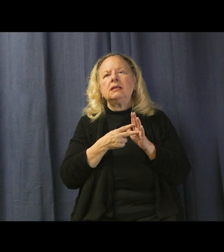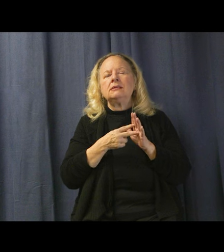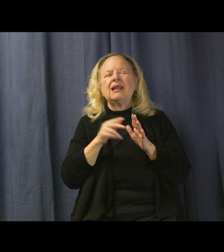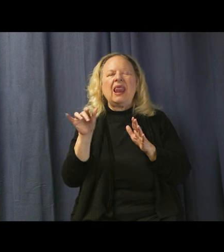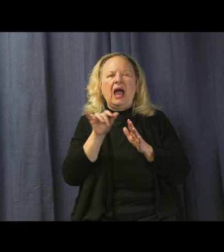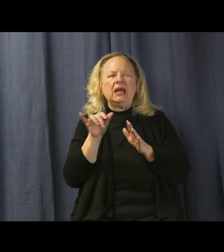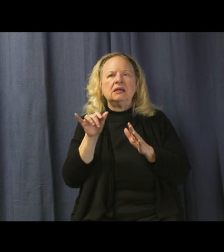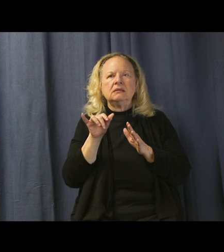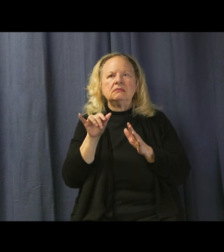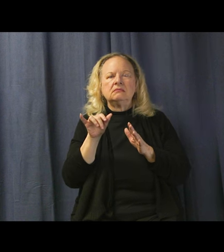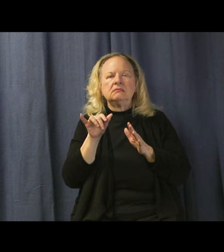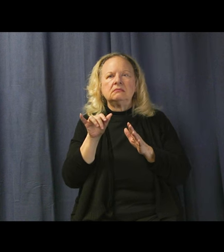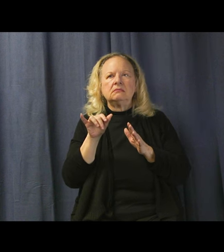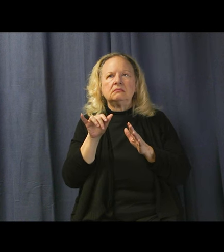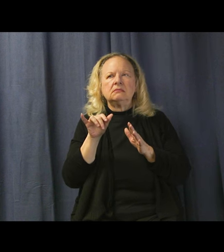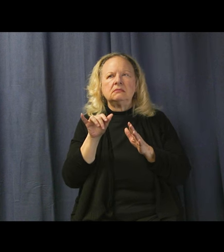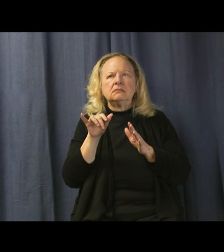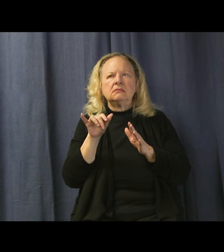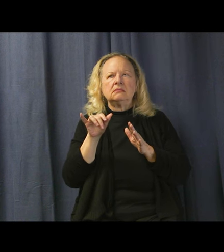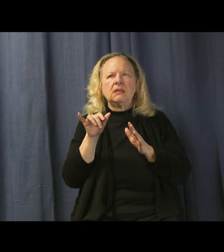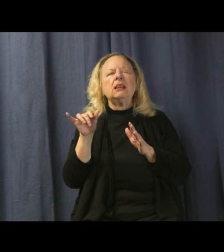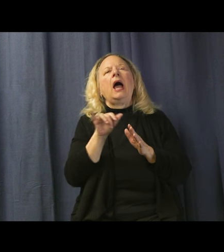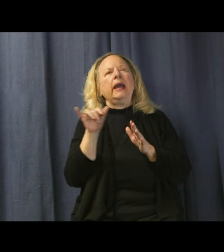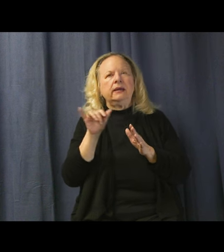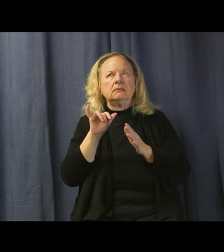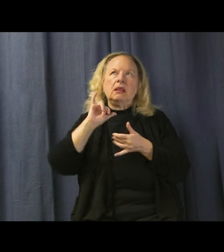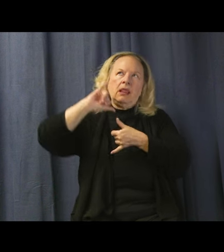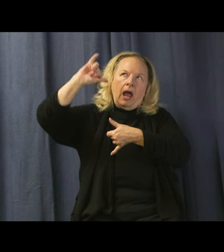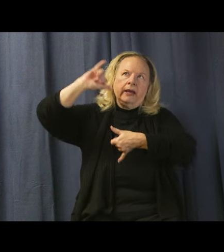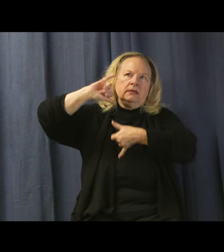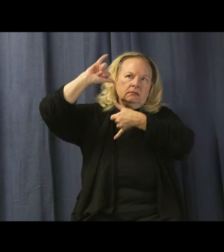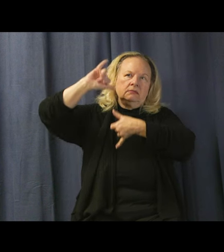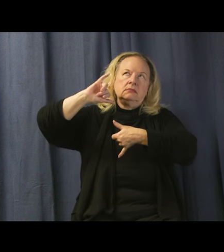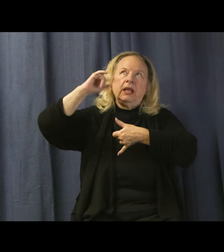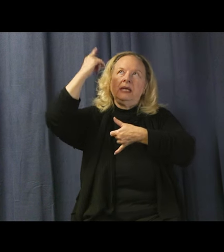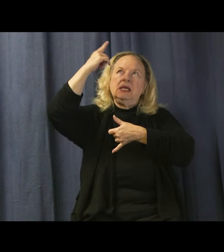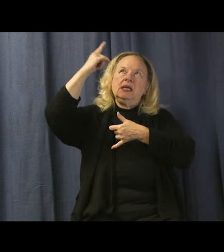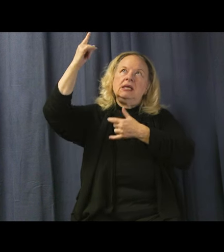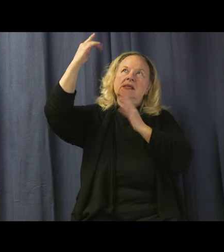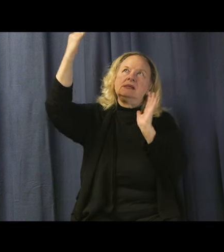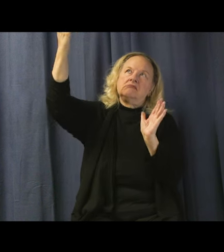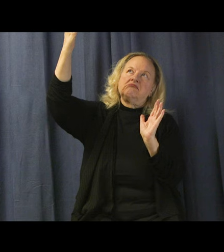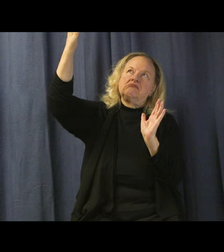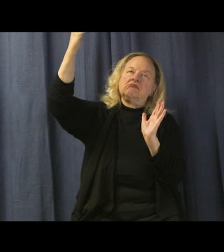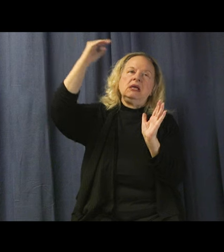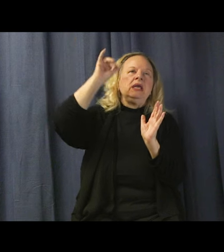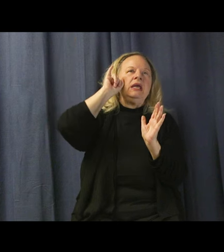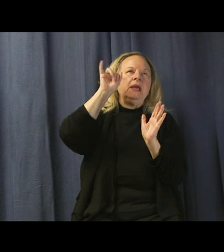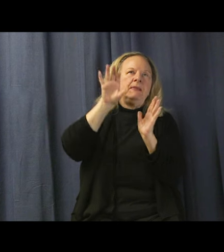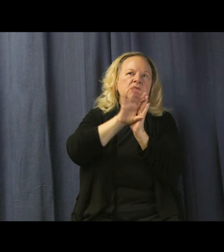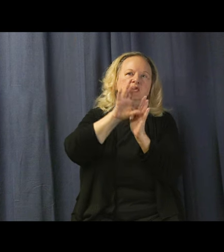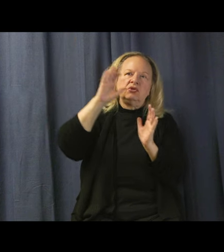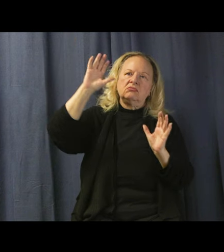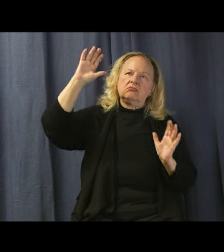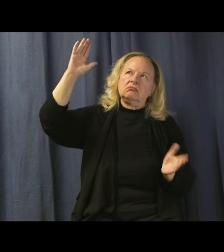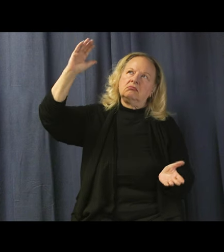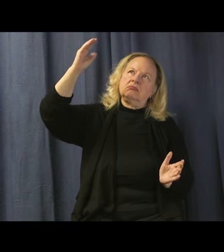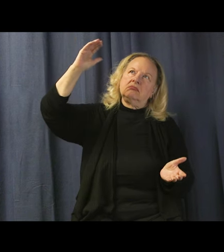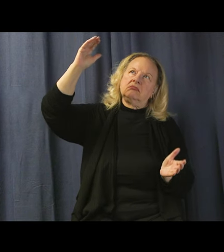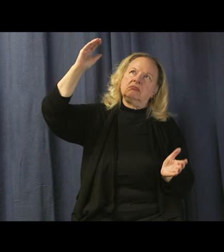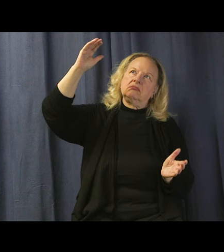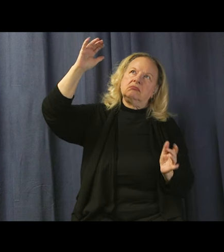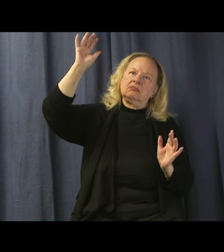like. Okay, we are like God. We're created in his image. But here we have a pig.